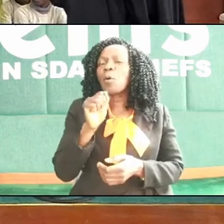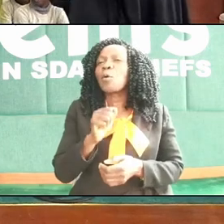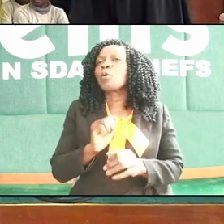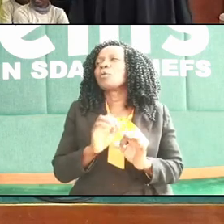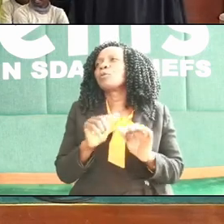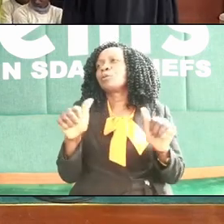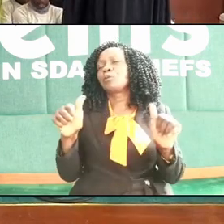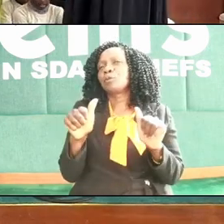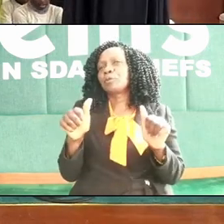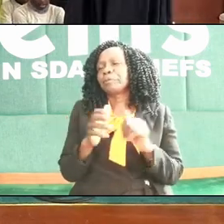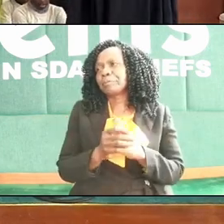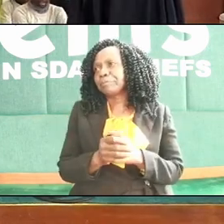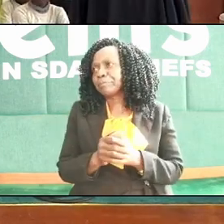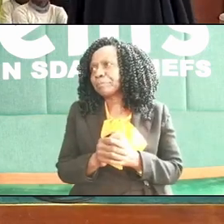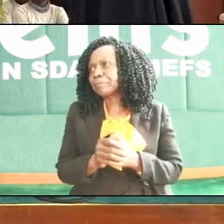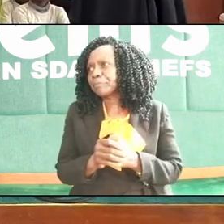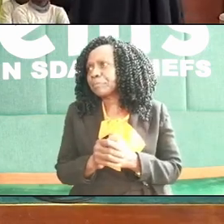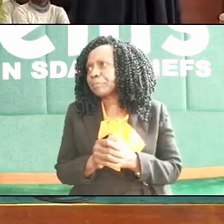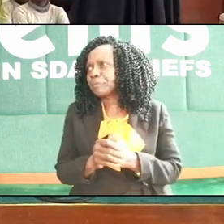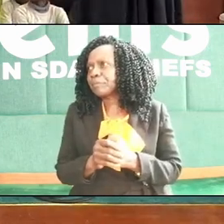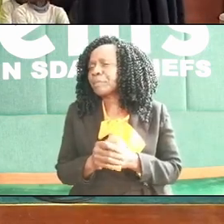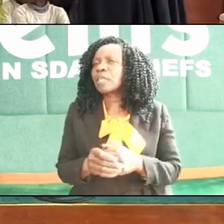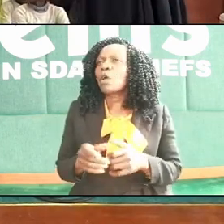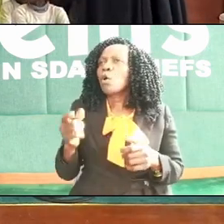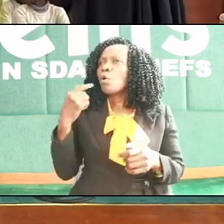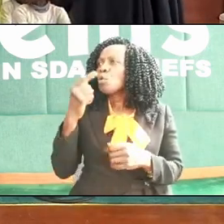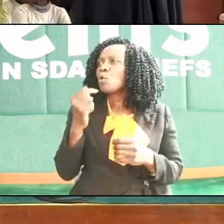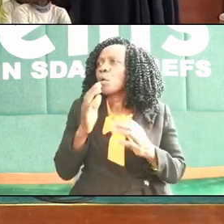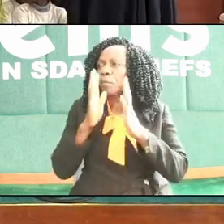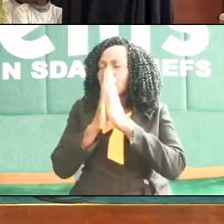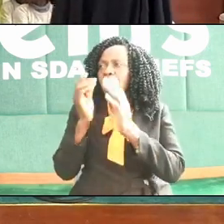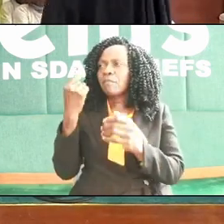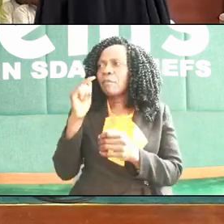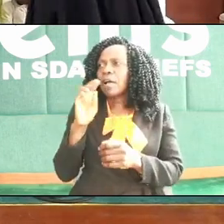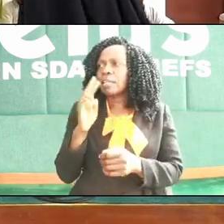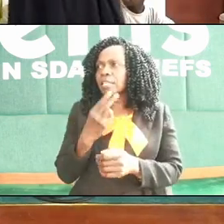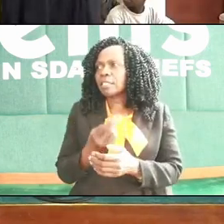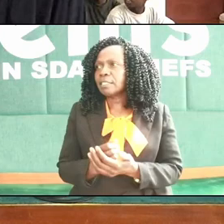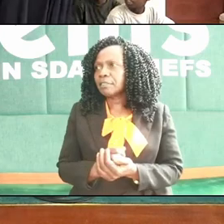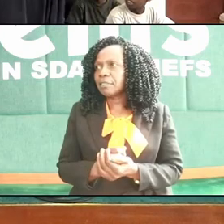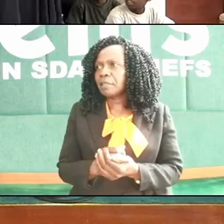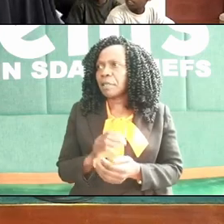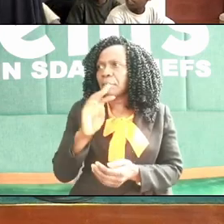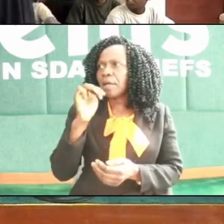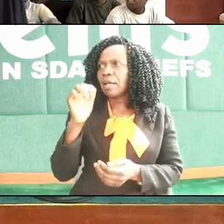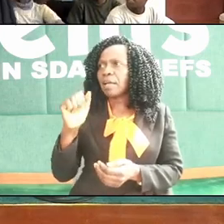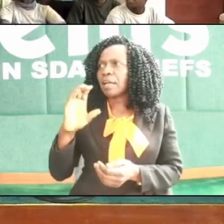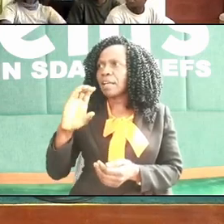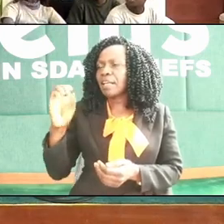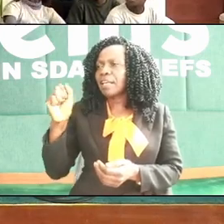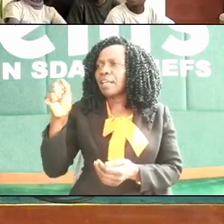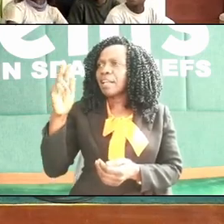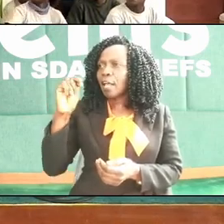Awesome. Awesome. Fantastic. Could we have someone pray for us? Where is Makena? Come. Come.